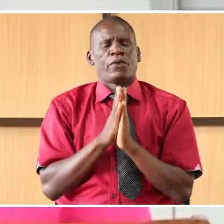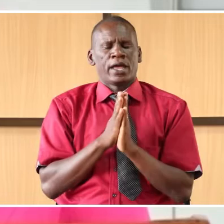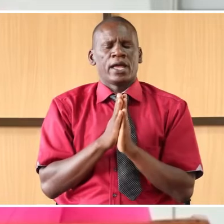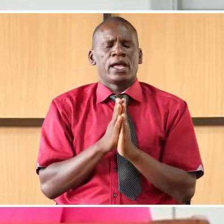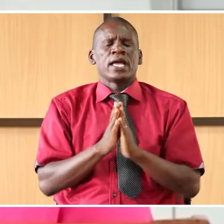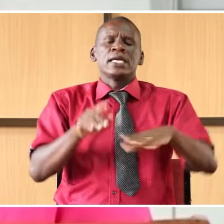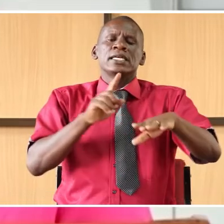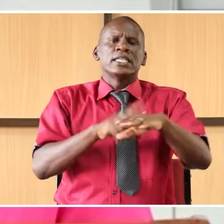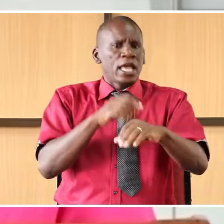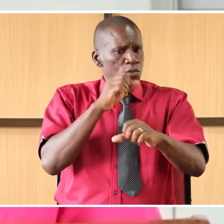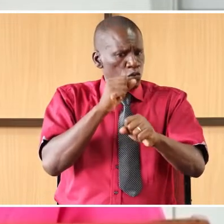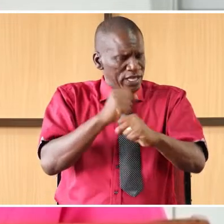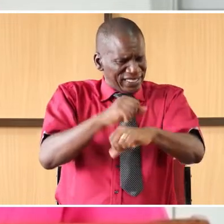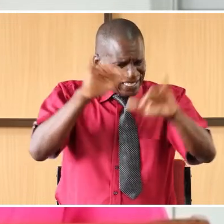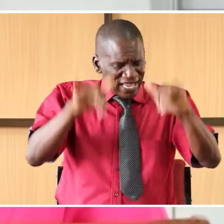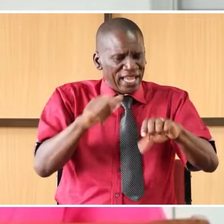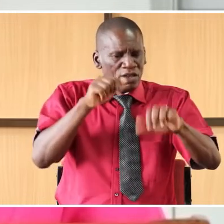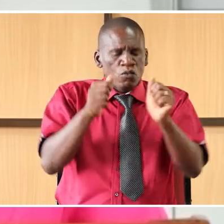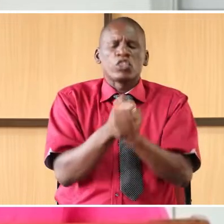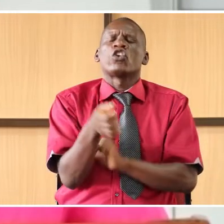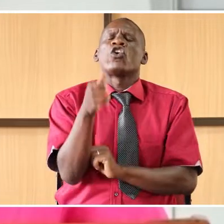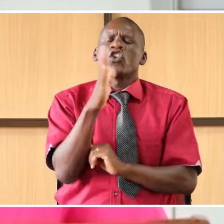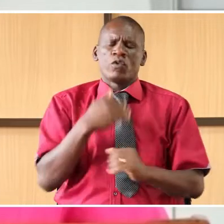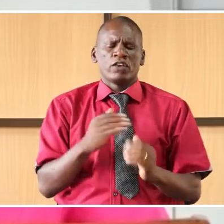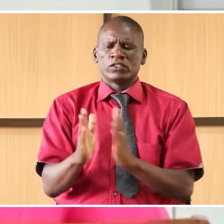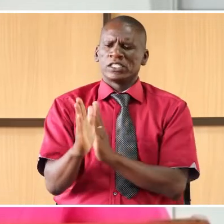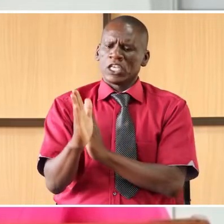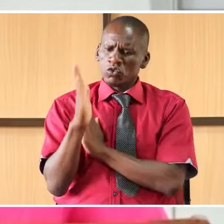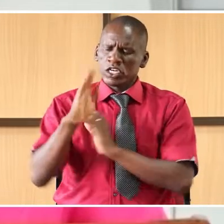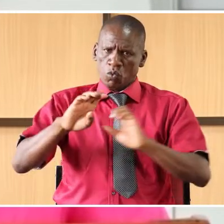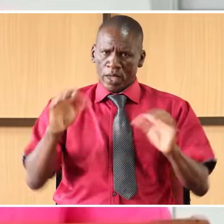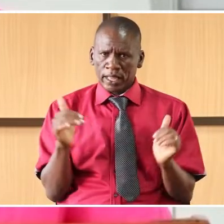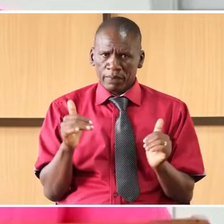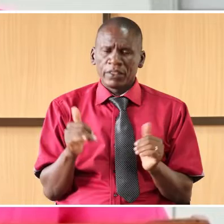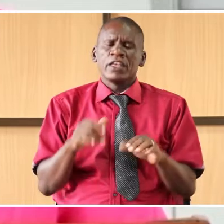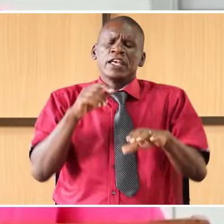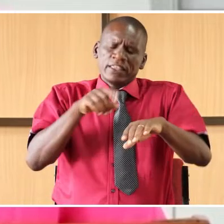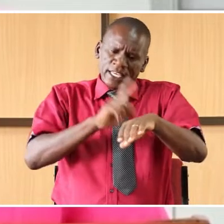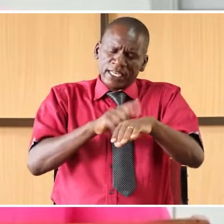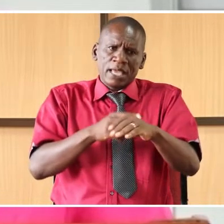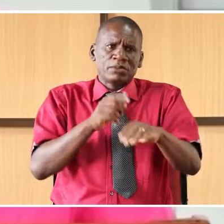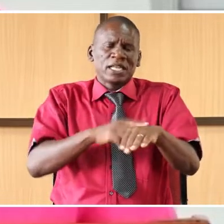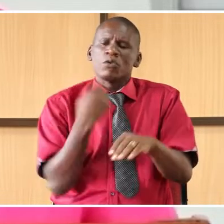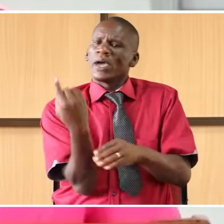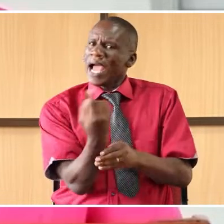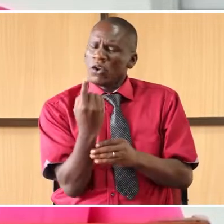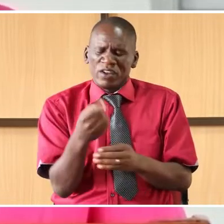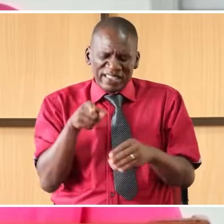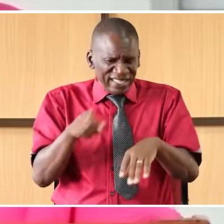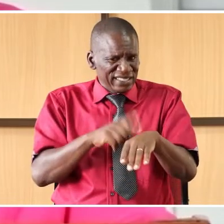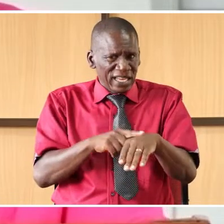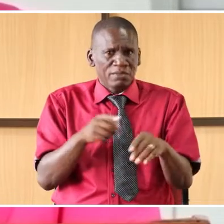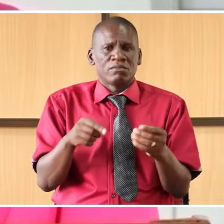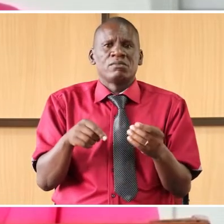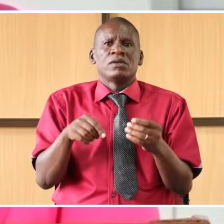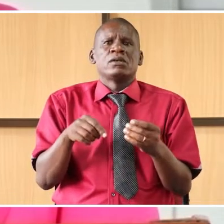make God our refuge, we have security. So in the times when we are alone, because this time